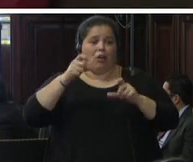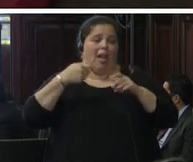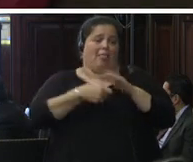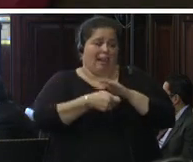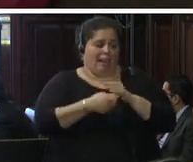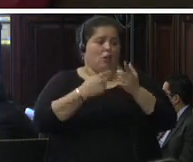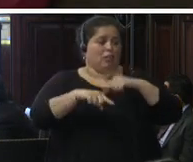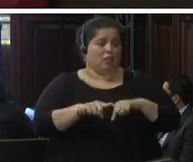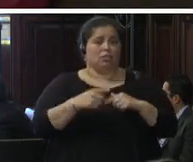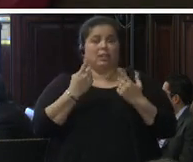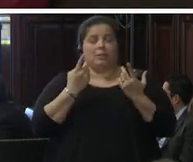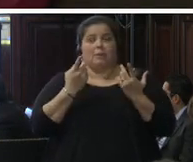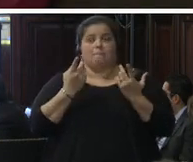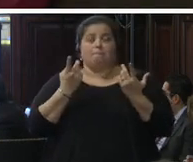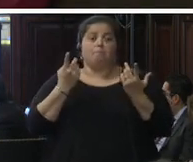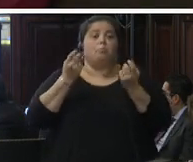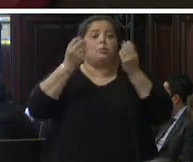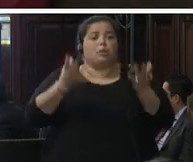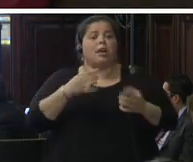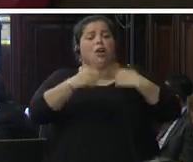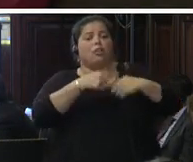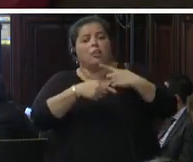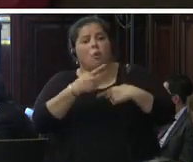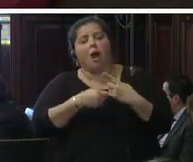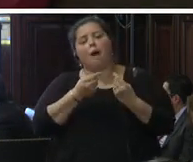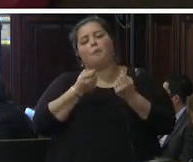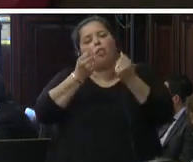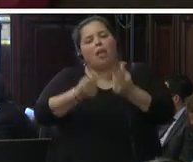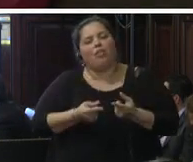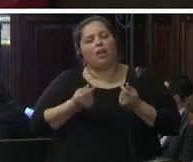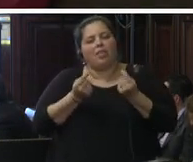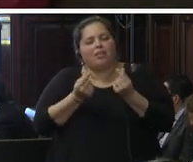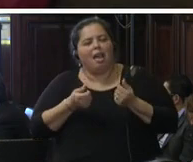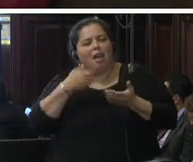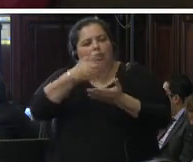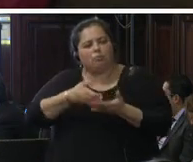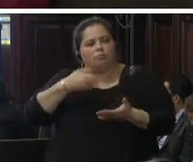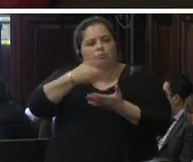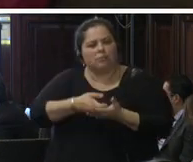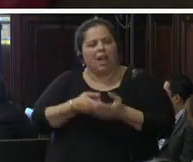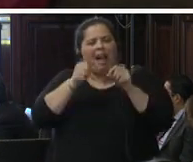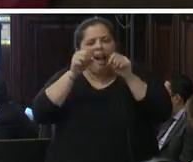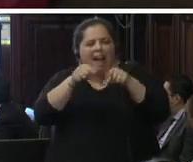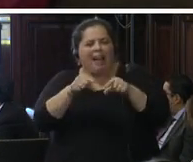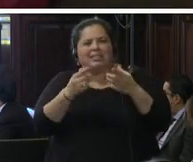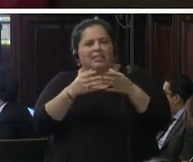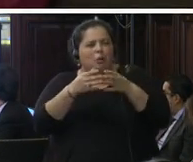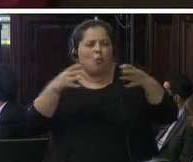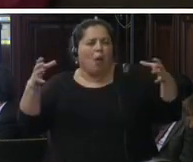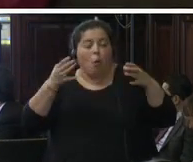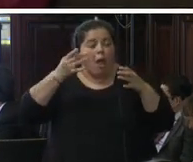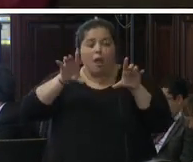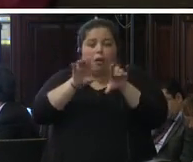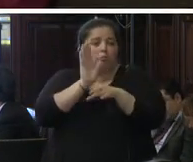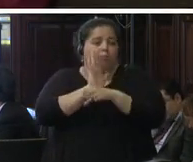do we keep on putting money down a deep deep hole I really I have practiced in